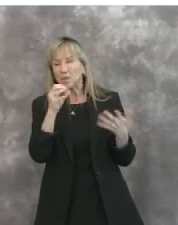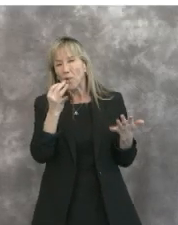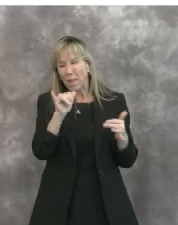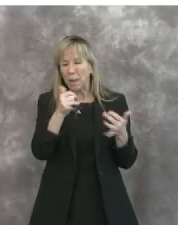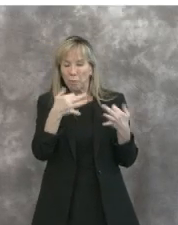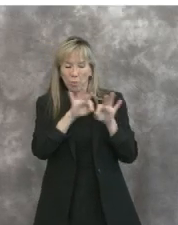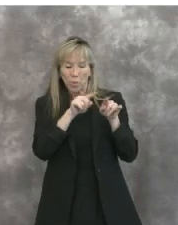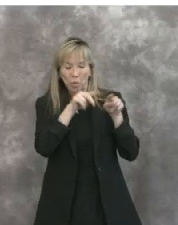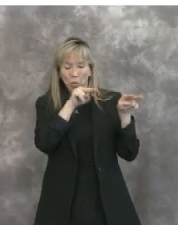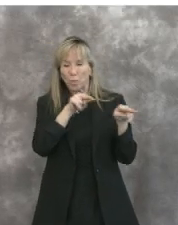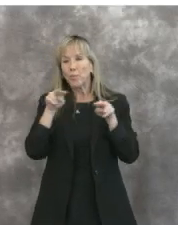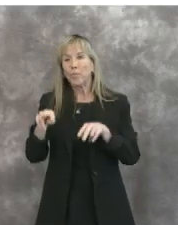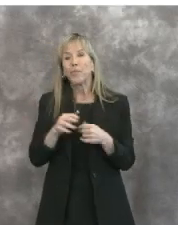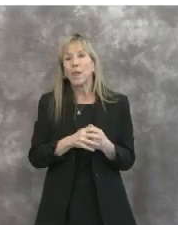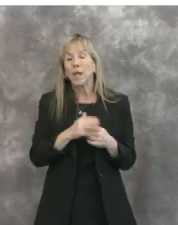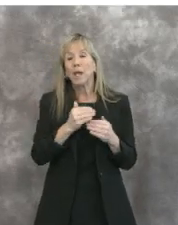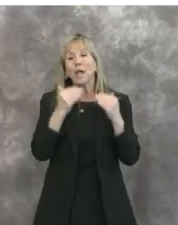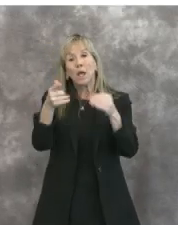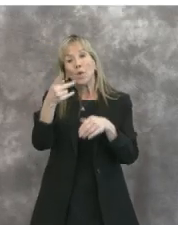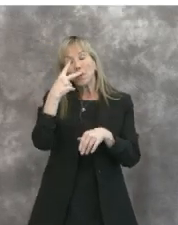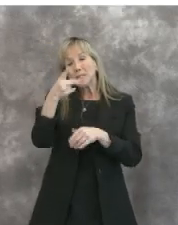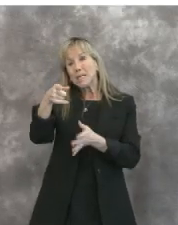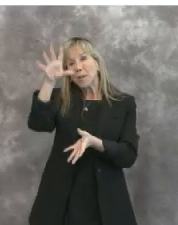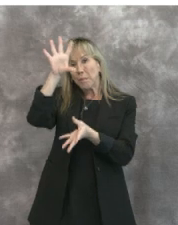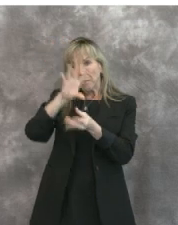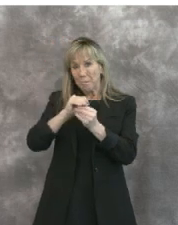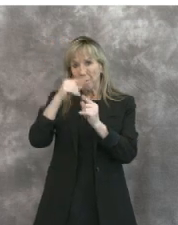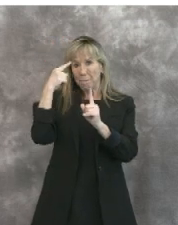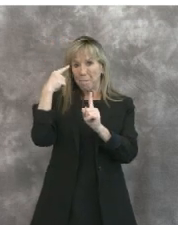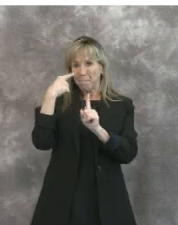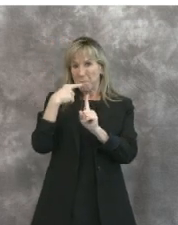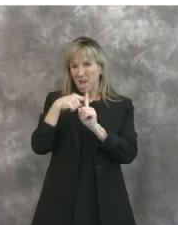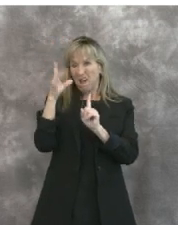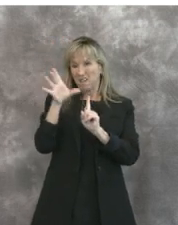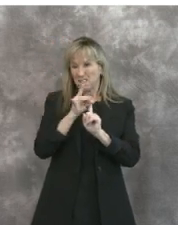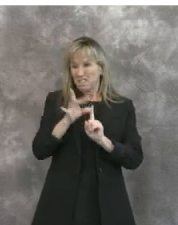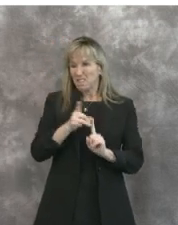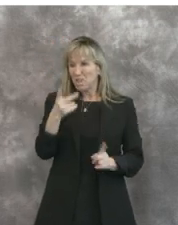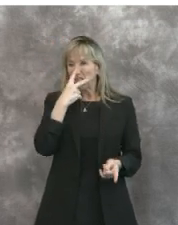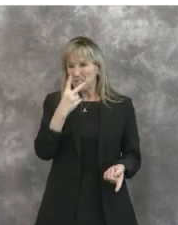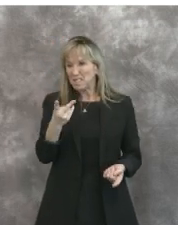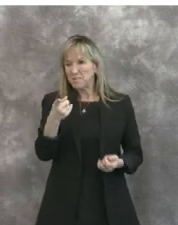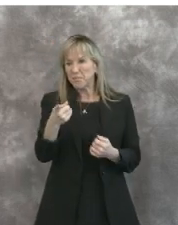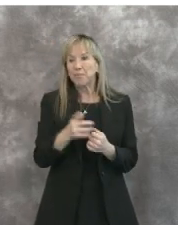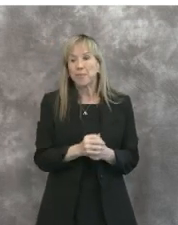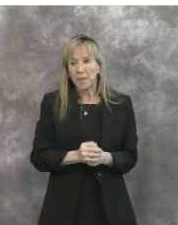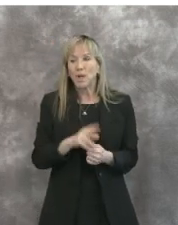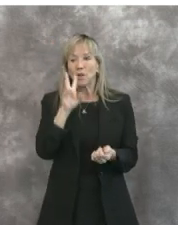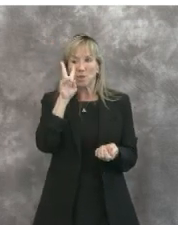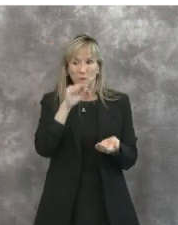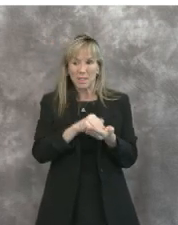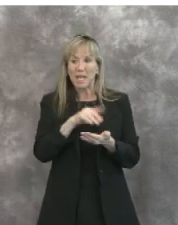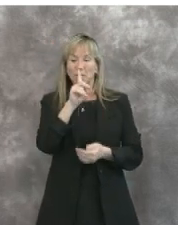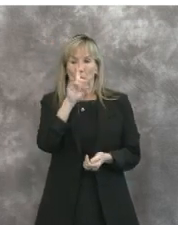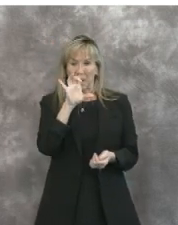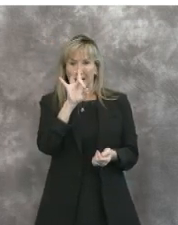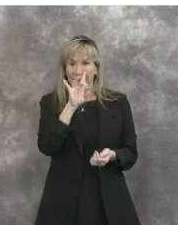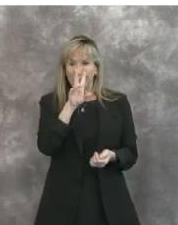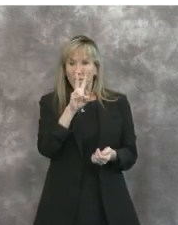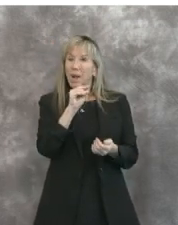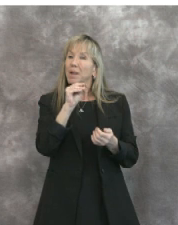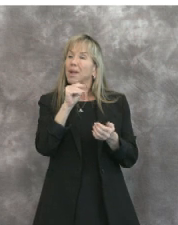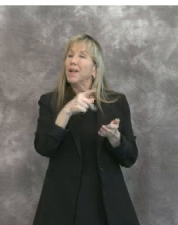we've talked about there, cumulative positives. The estimated number of recoveries, 2,182, along with the doubling rate